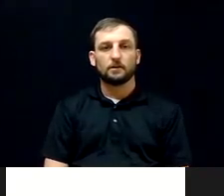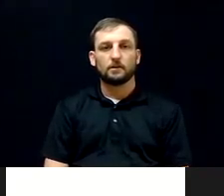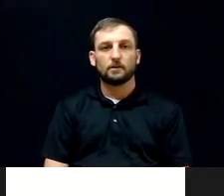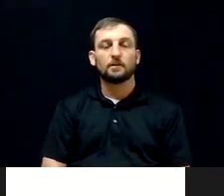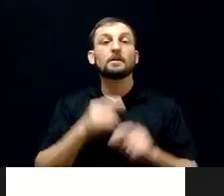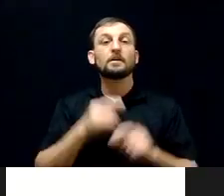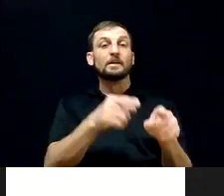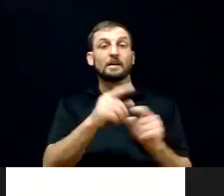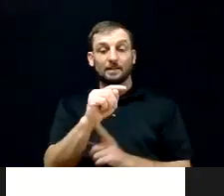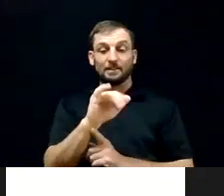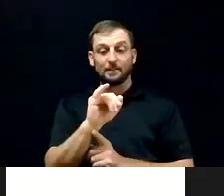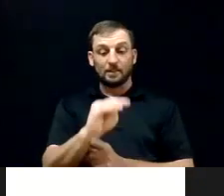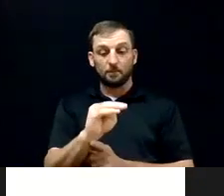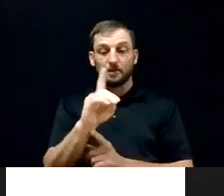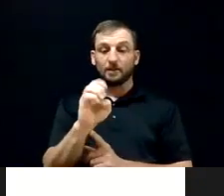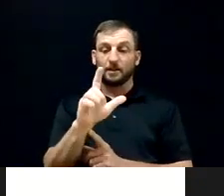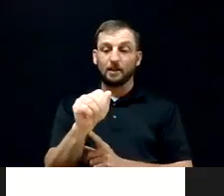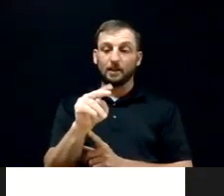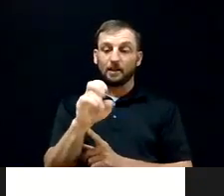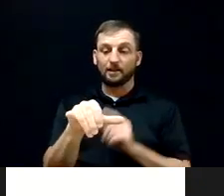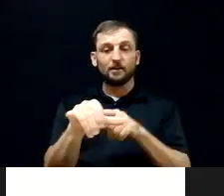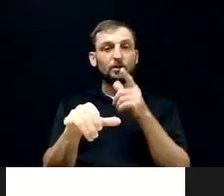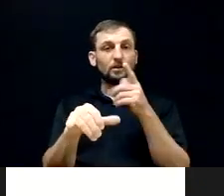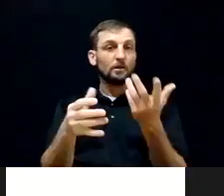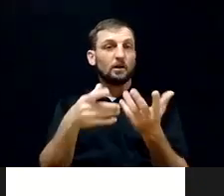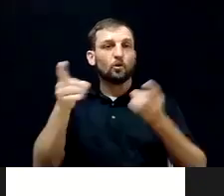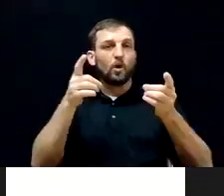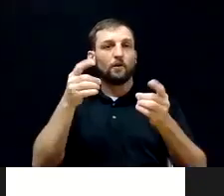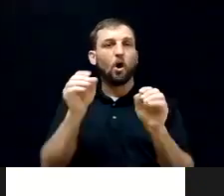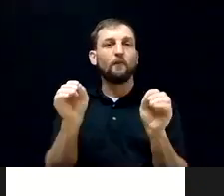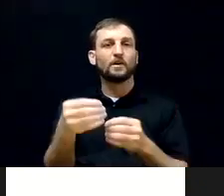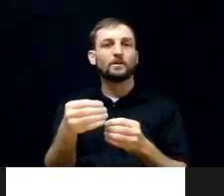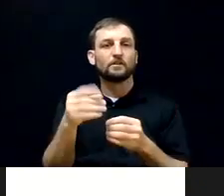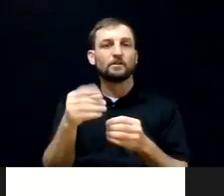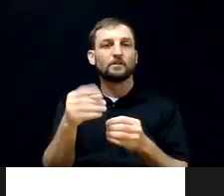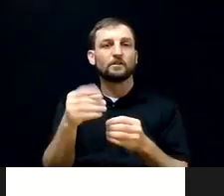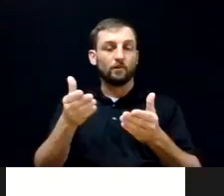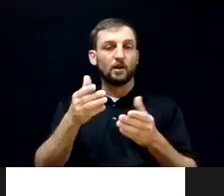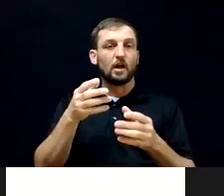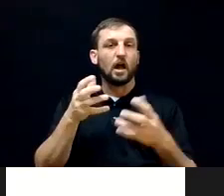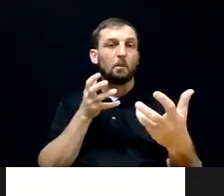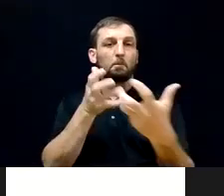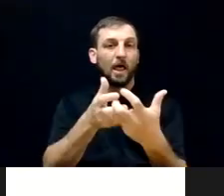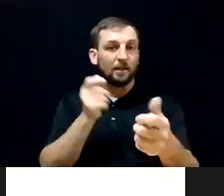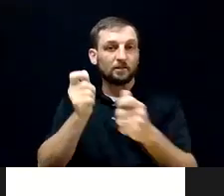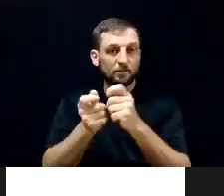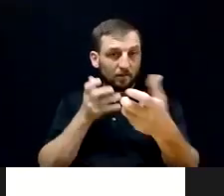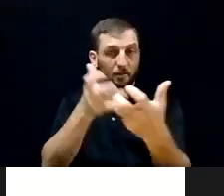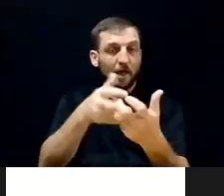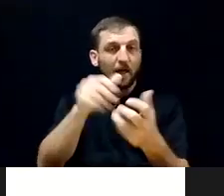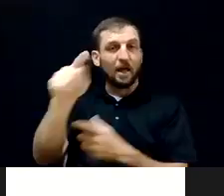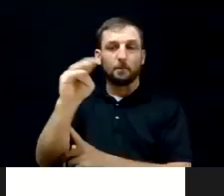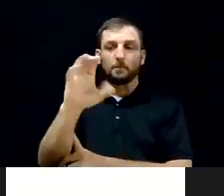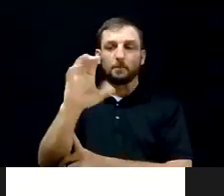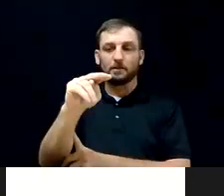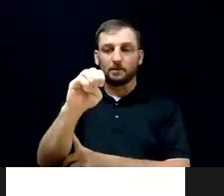Tim Delany is the Director for the Office of Disability Services and Compliance at McNeese State University. He's about